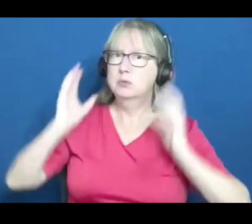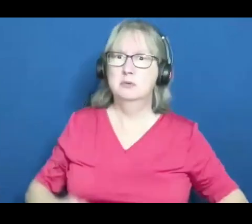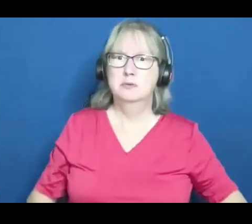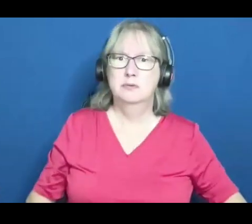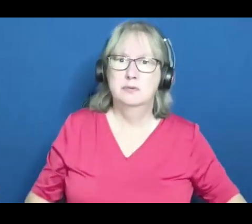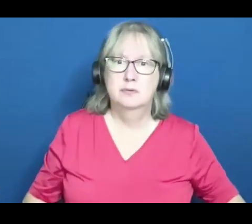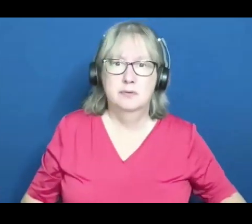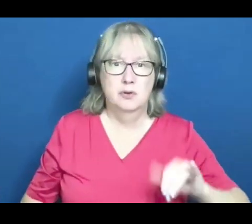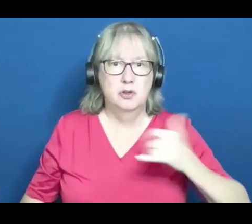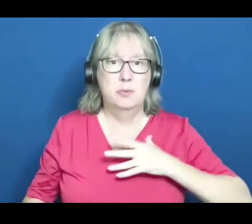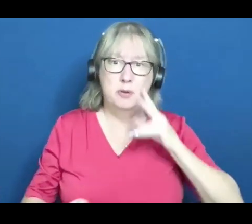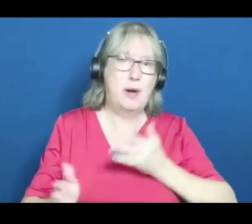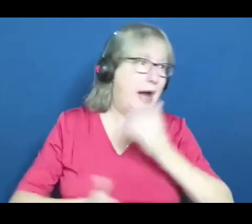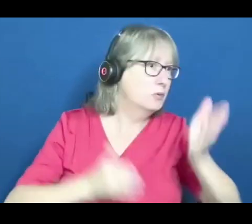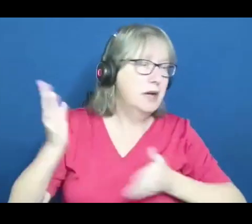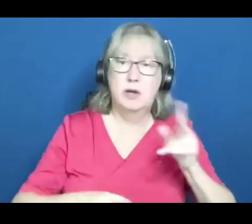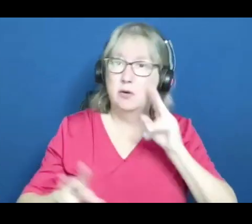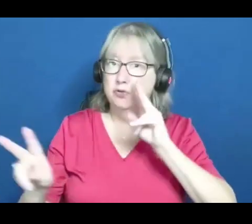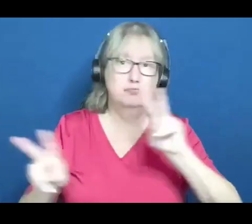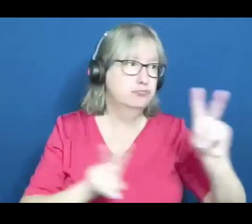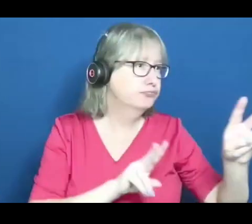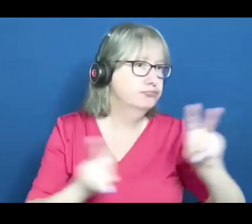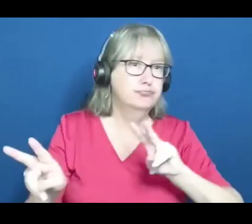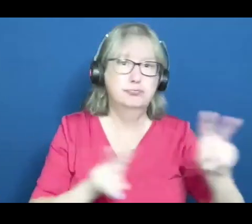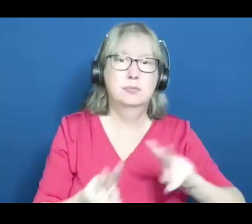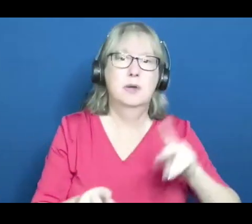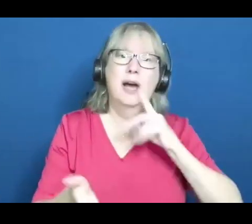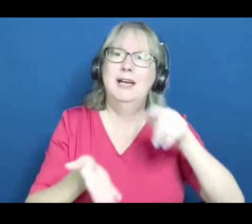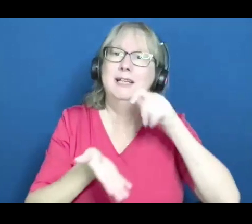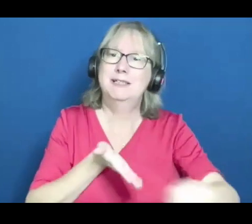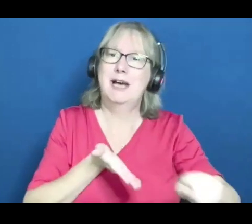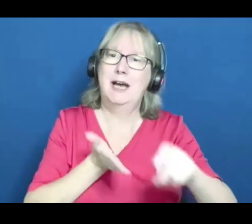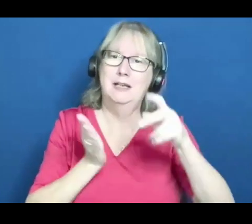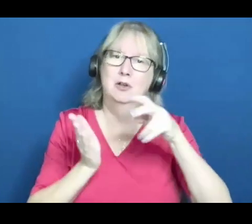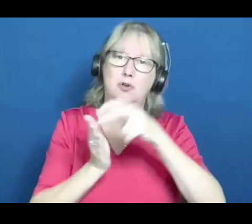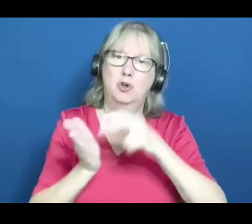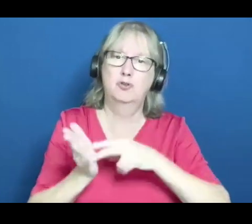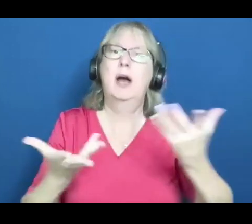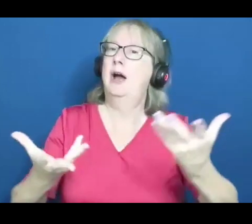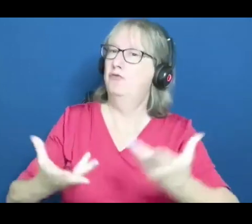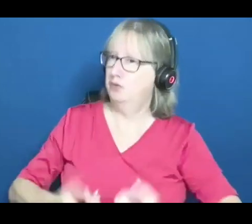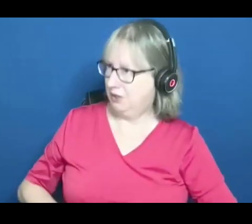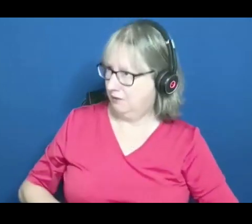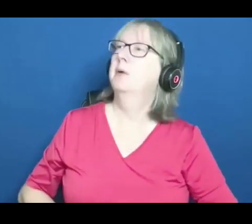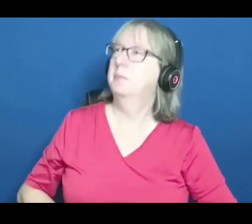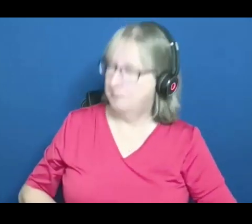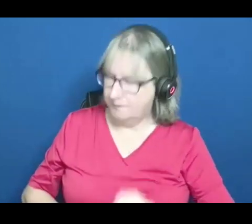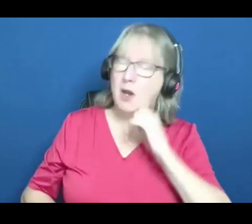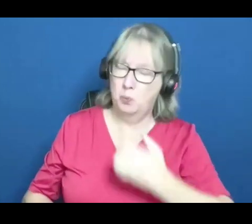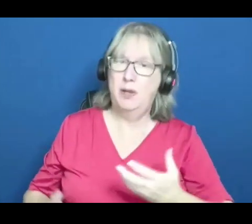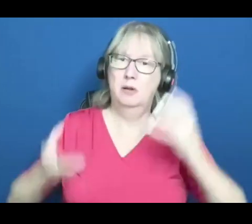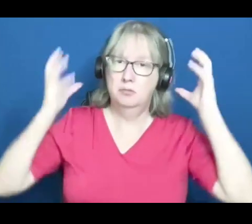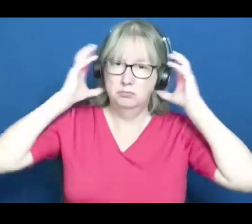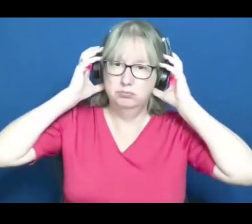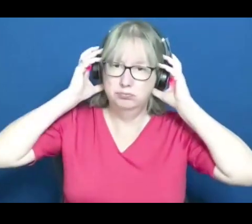on the individuals, ensuring that they are, and getting them to sign that they've actually received the equipment and they will be wearing it, and